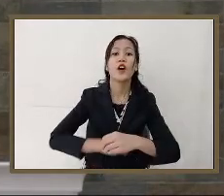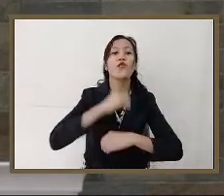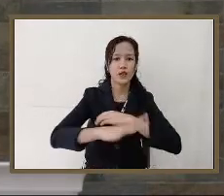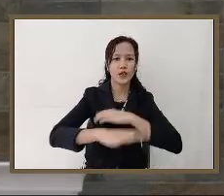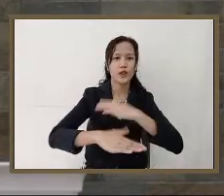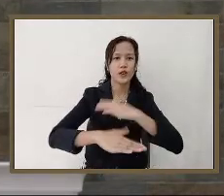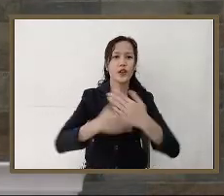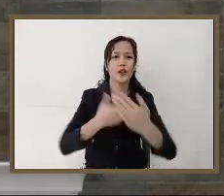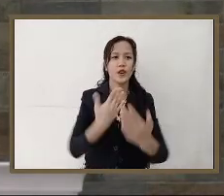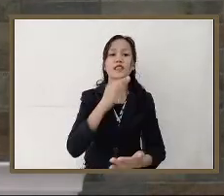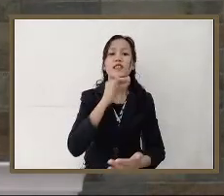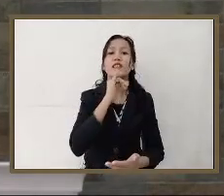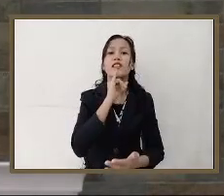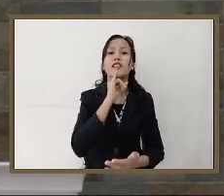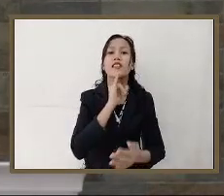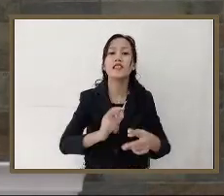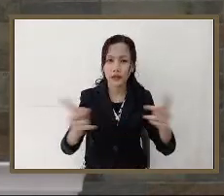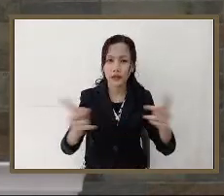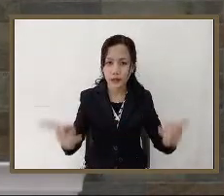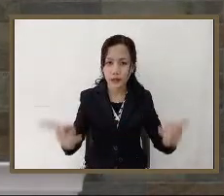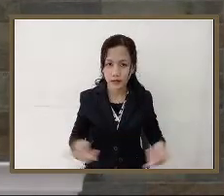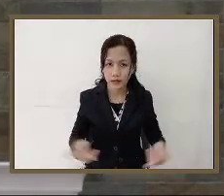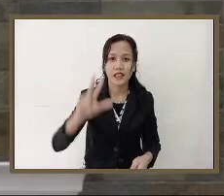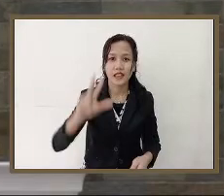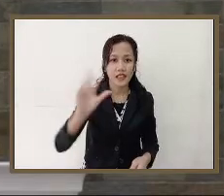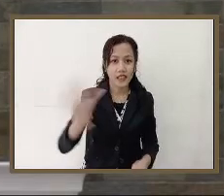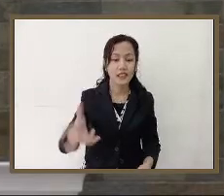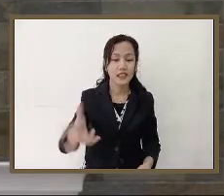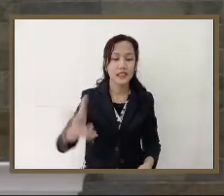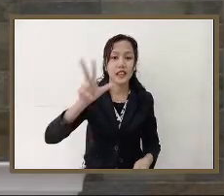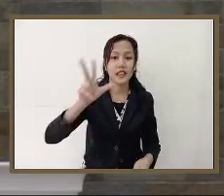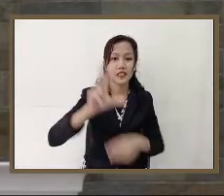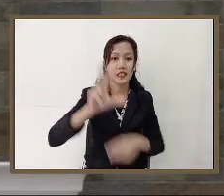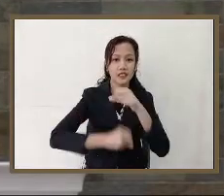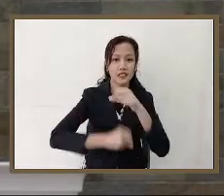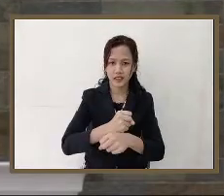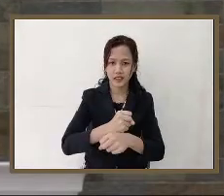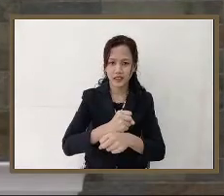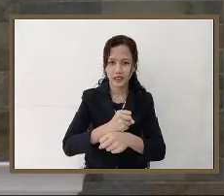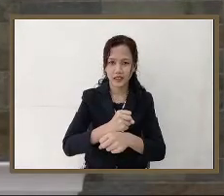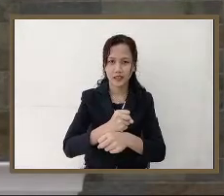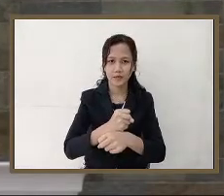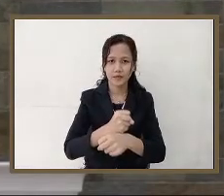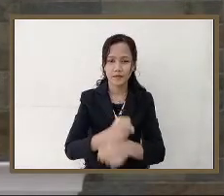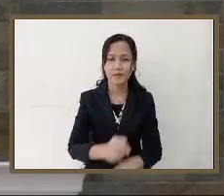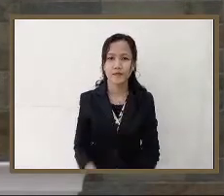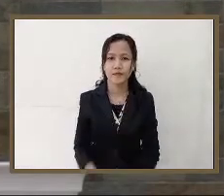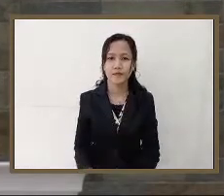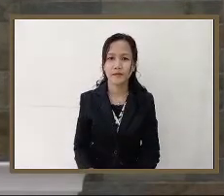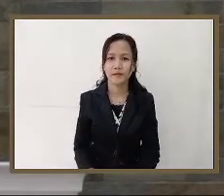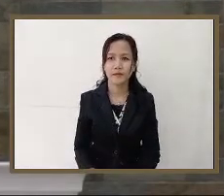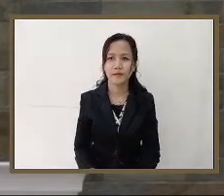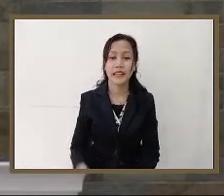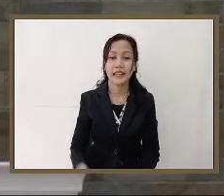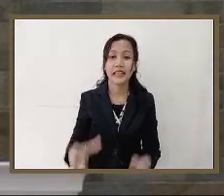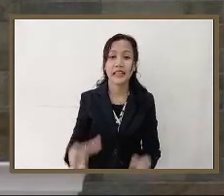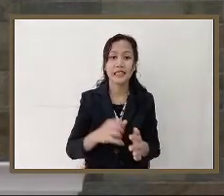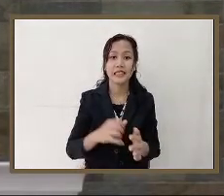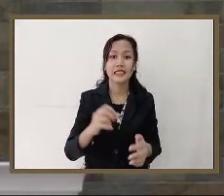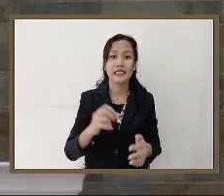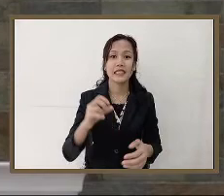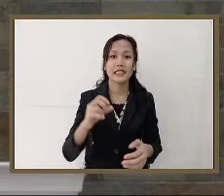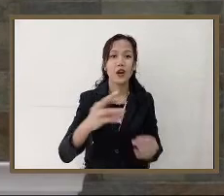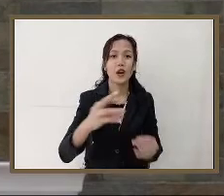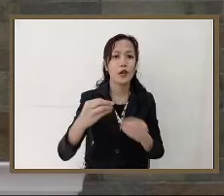for 33 years. For 33 years. Yan na po yung kanyang pag-aari over